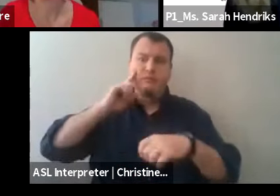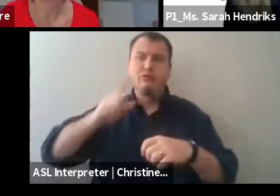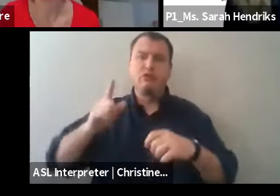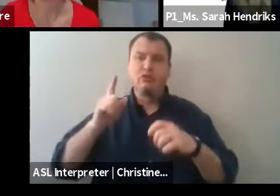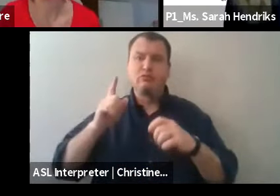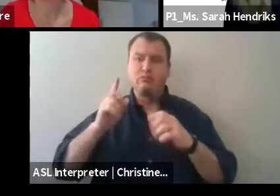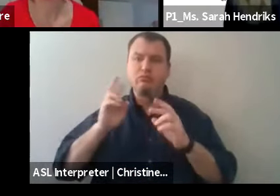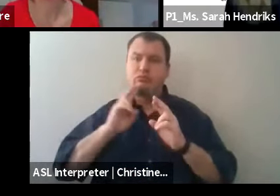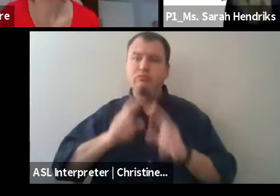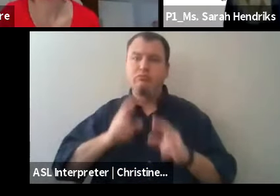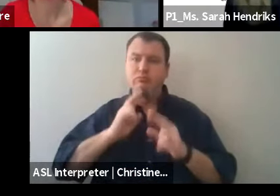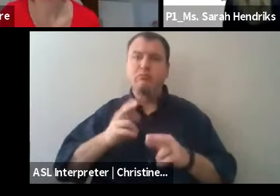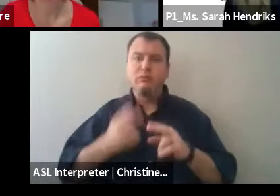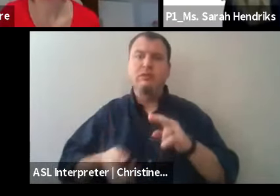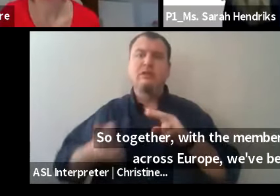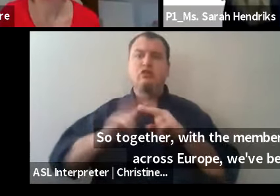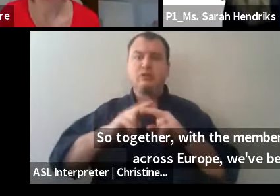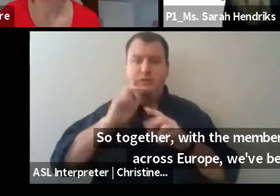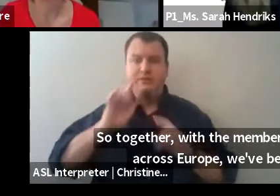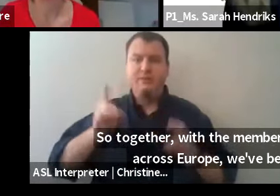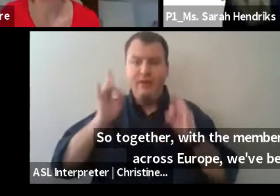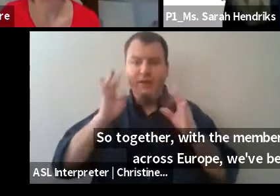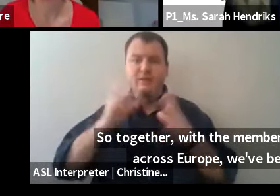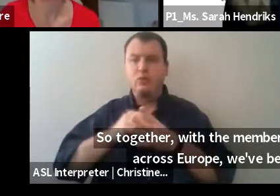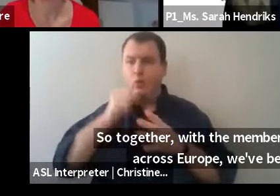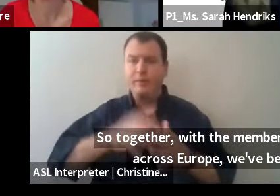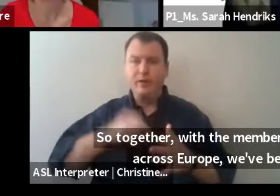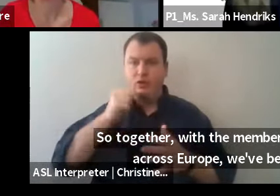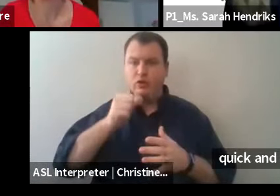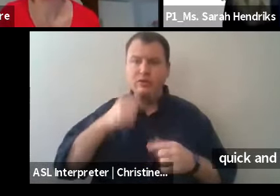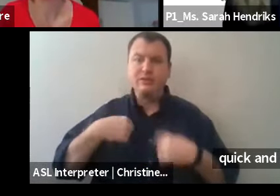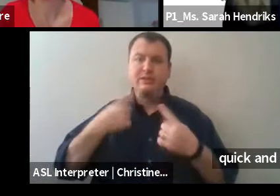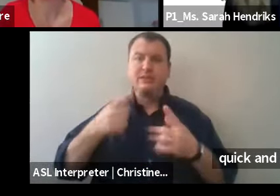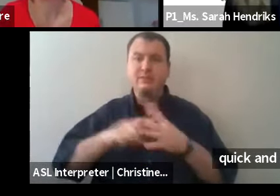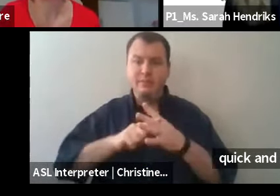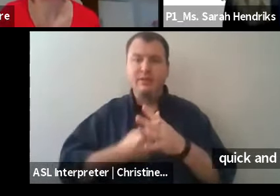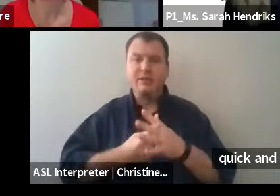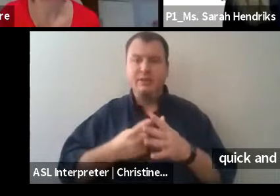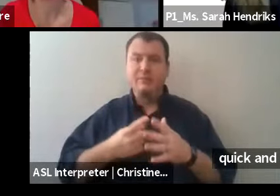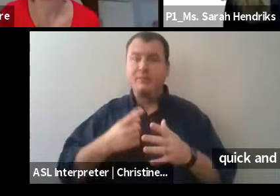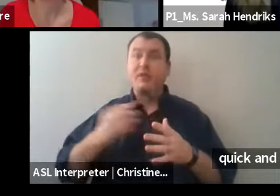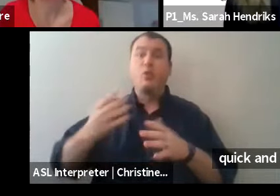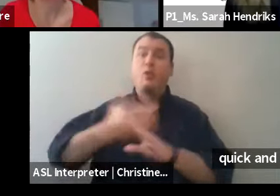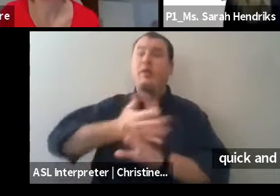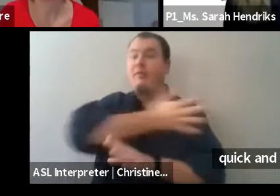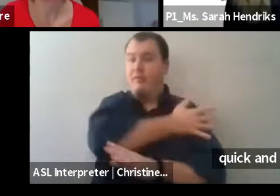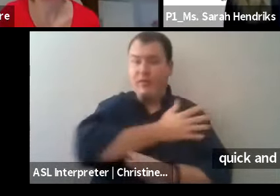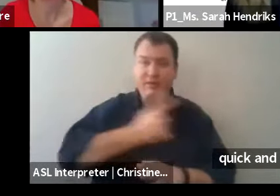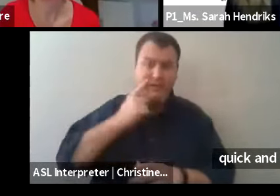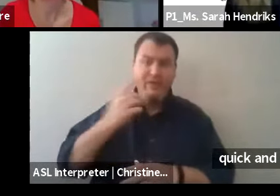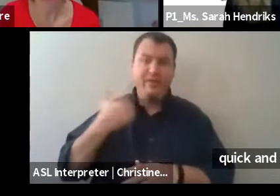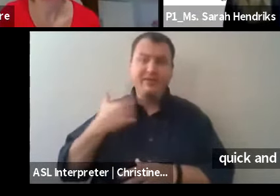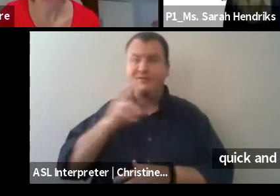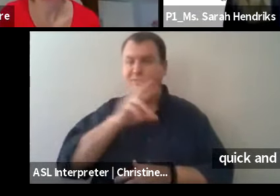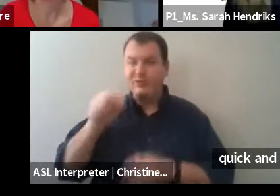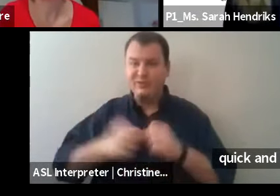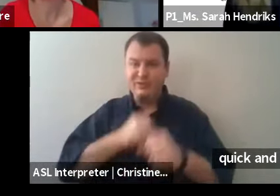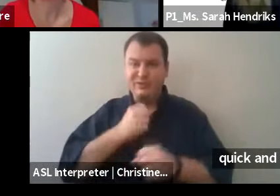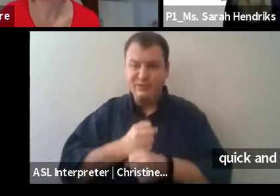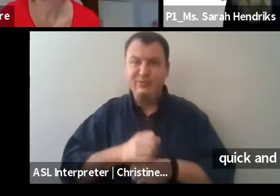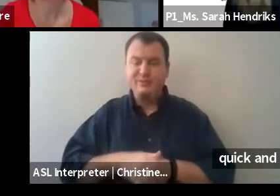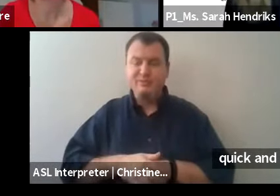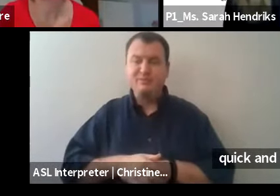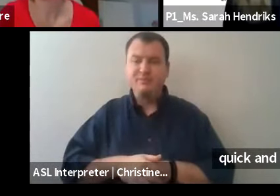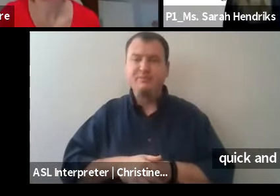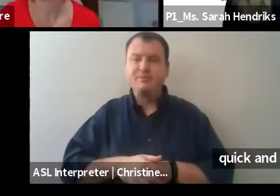to the increase in male violence against women and girls since the beginning of the crisis, and well before that, for the last 30 years.